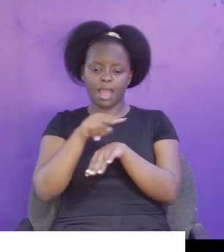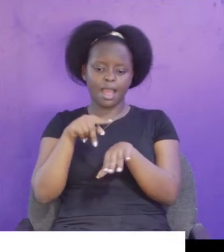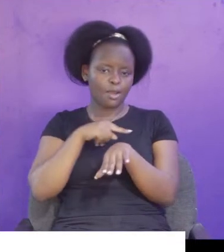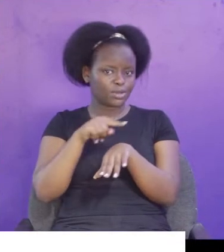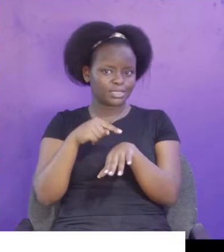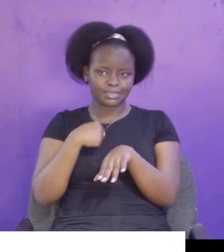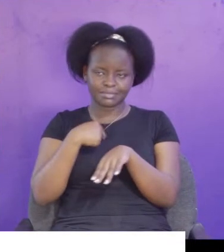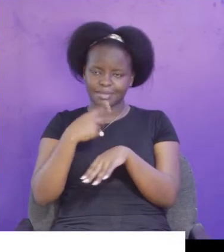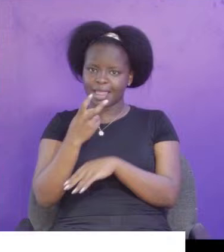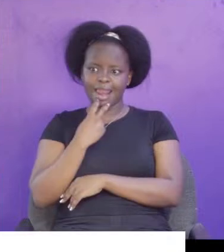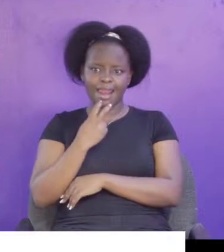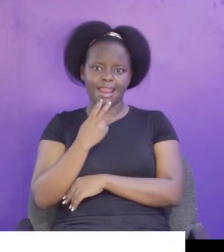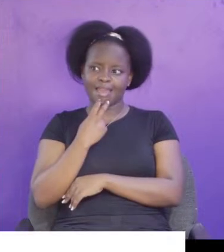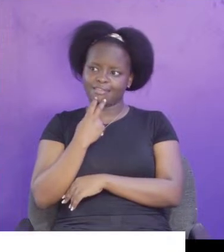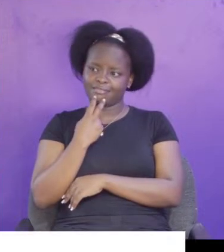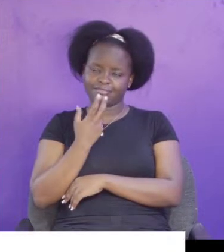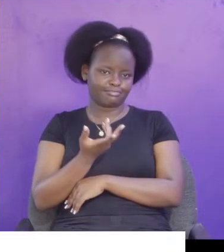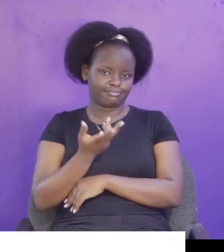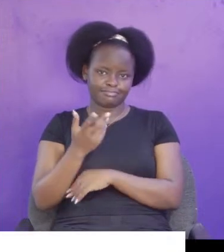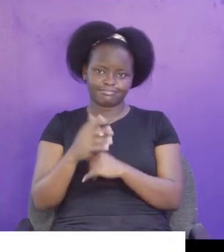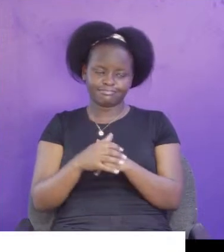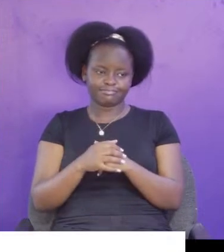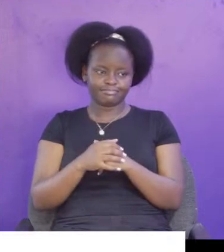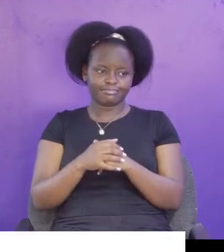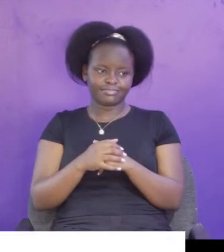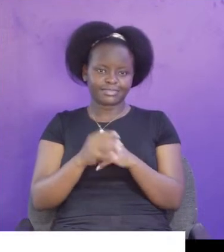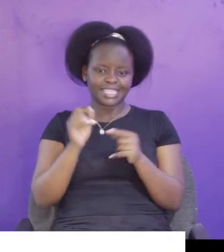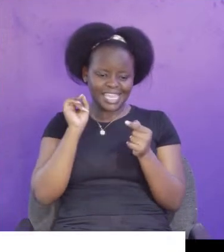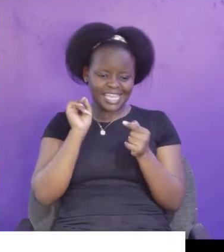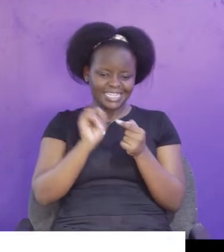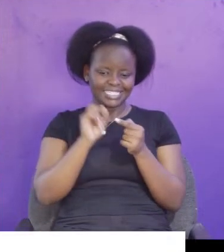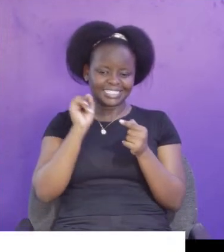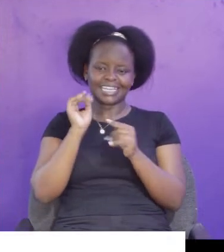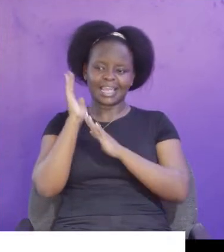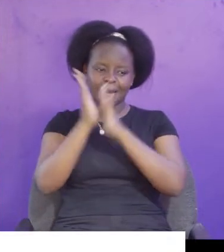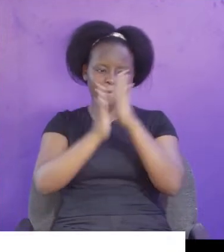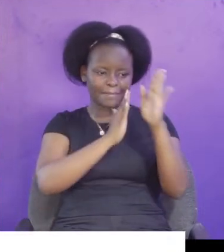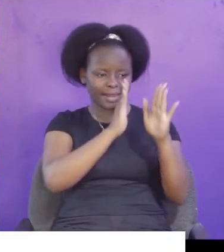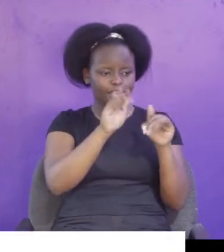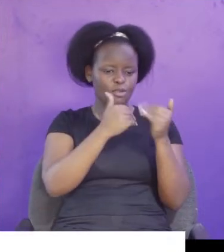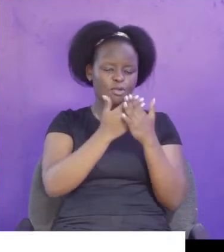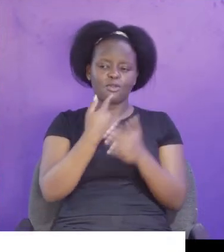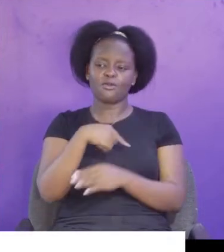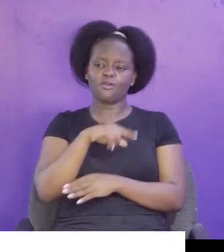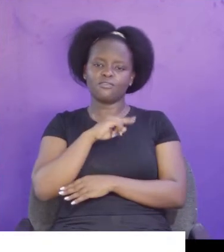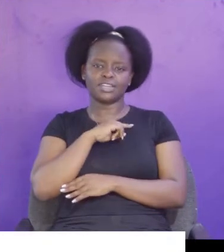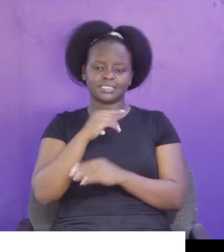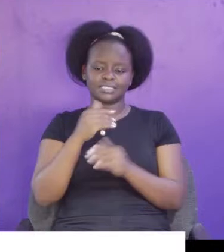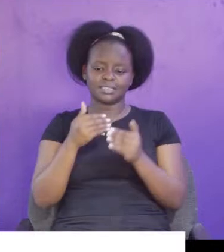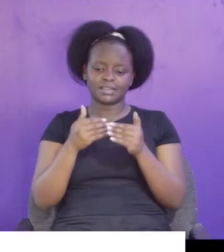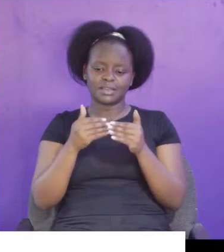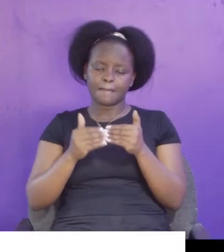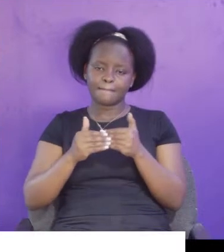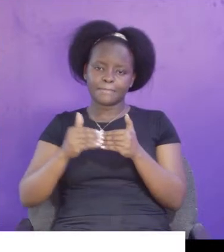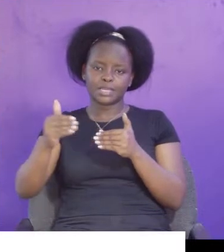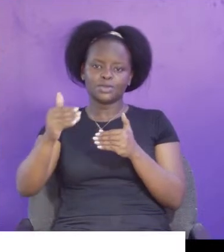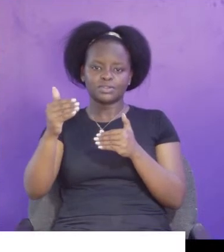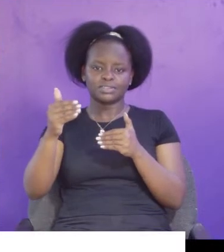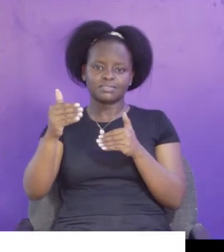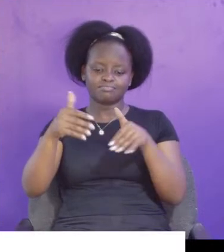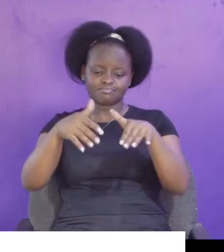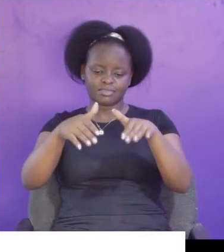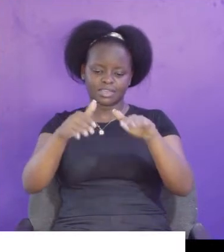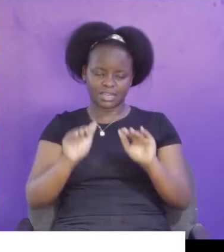Good old Dad, testing and planning for all of us, even beyond the grave. I can see